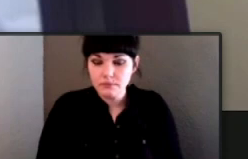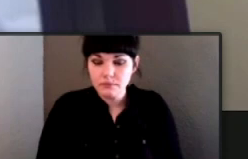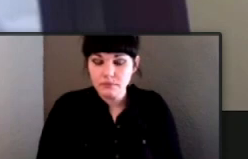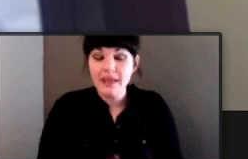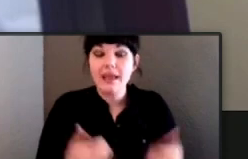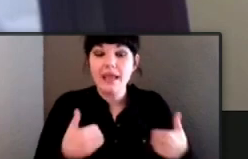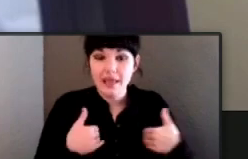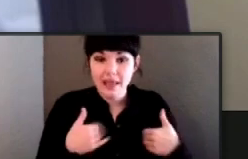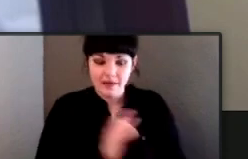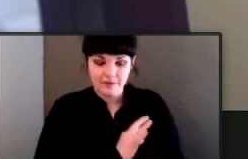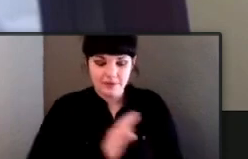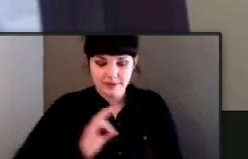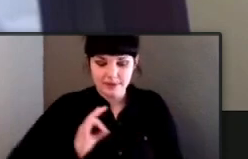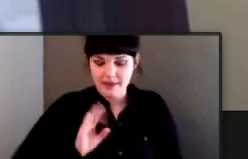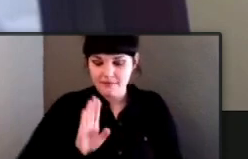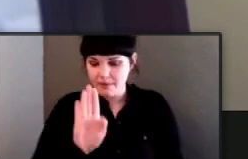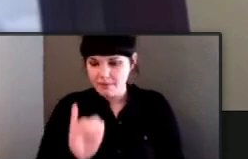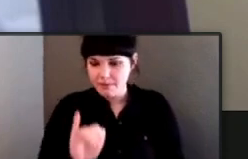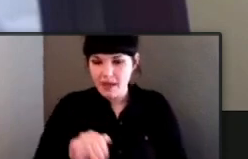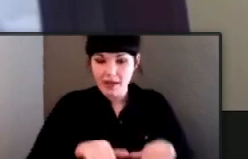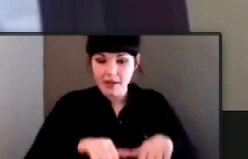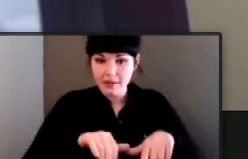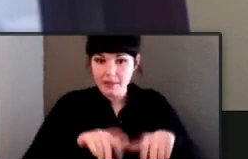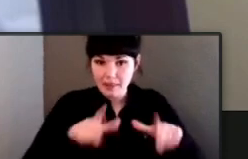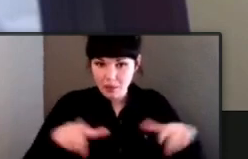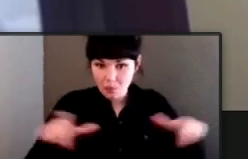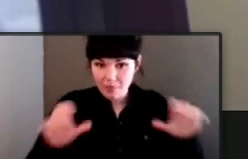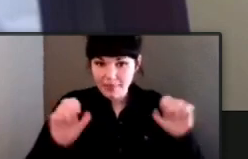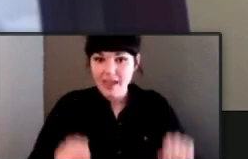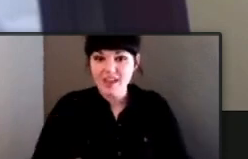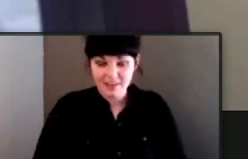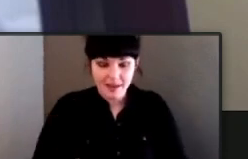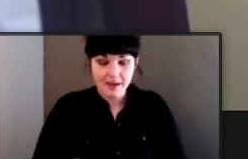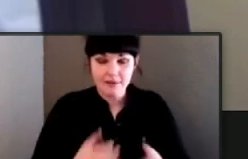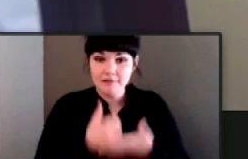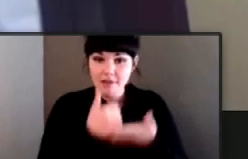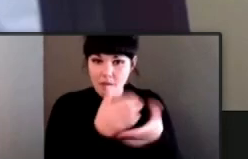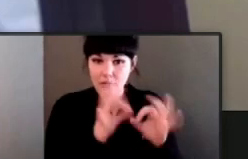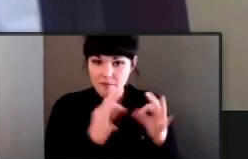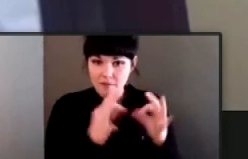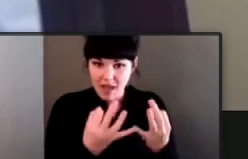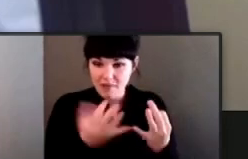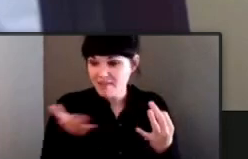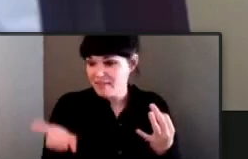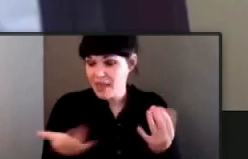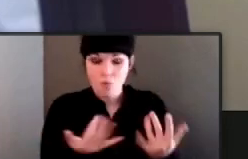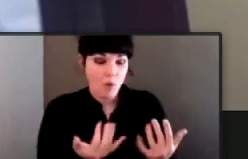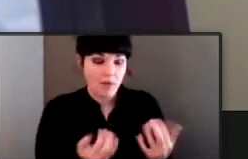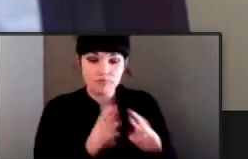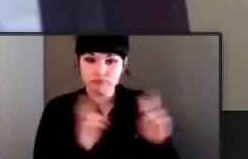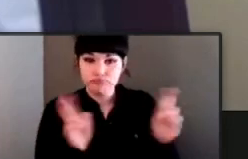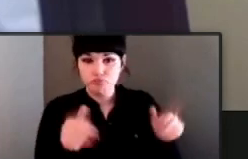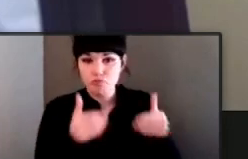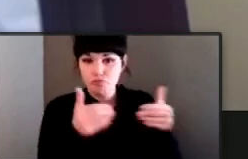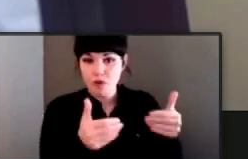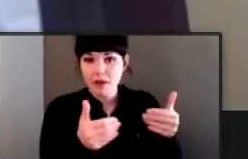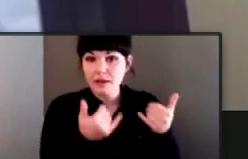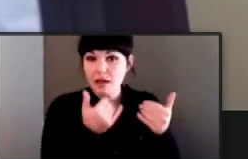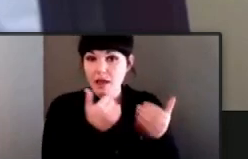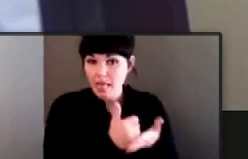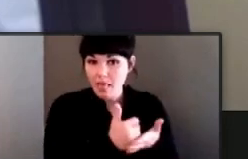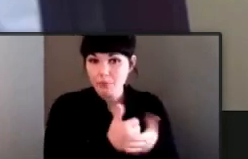the ready to help our families who need assistance. And I do believe, as Sean